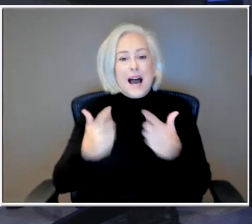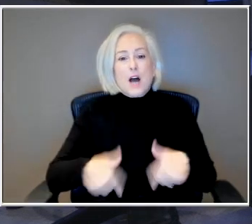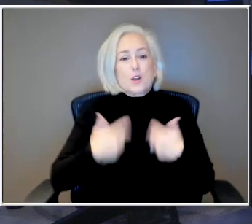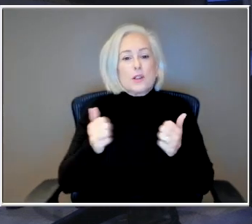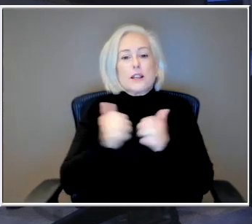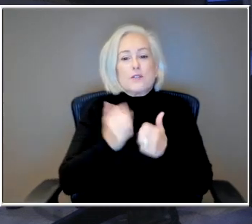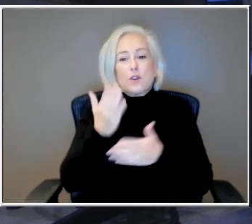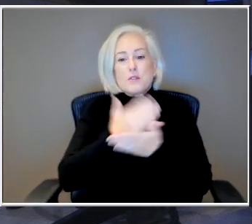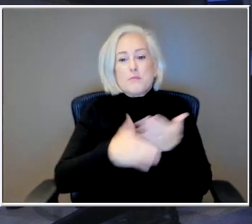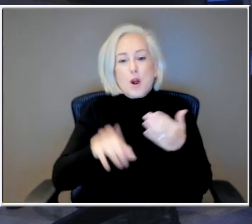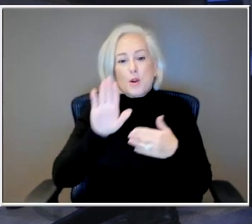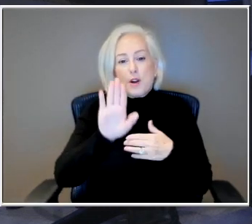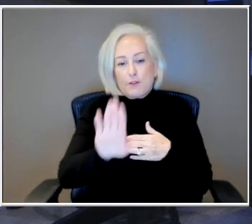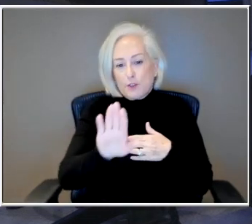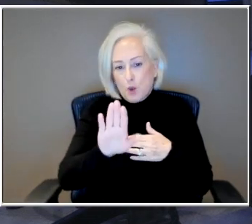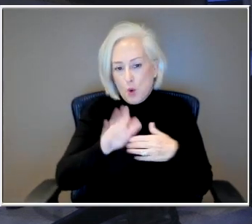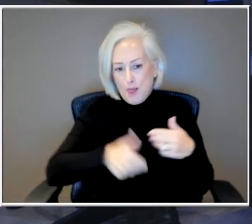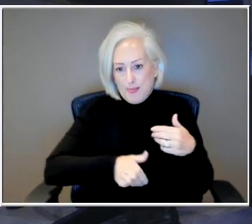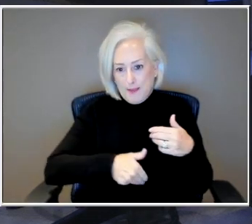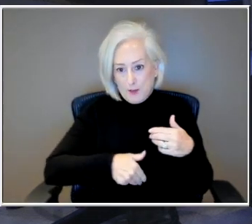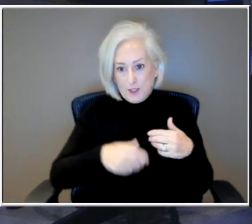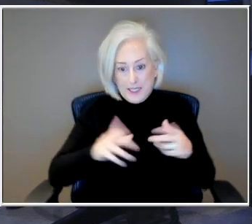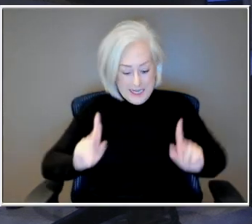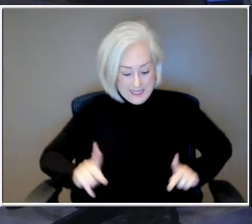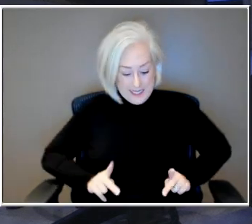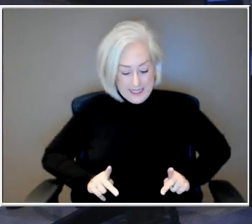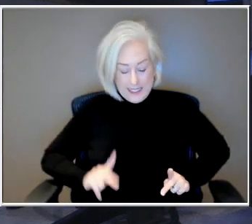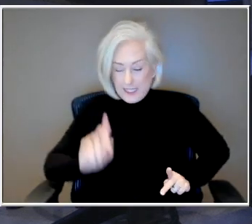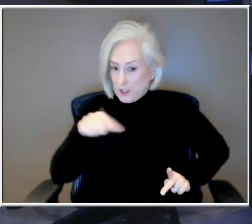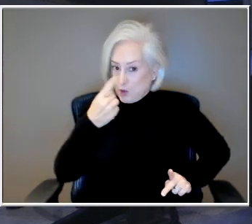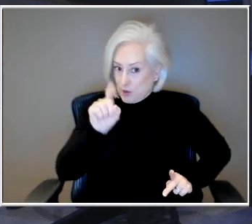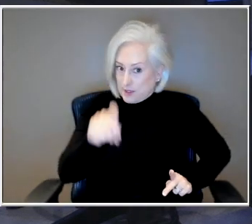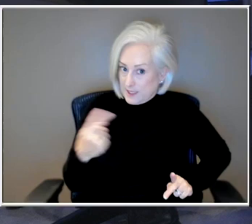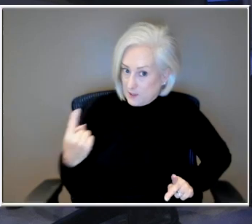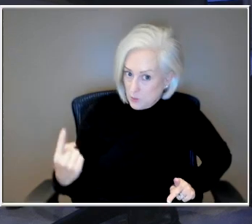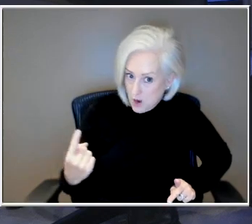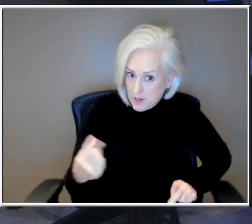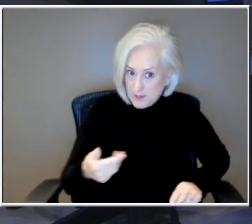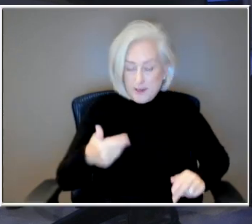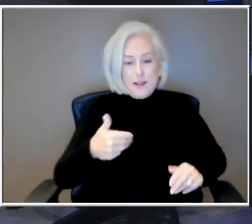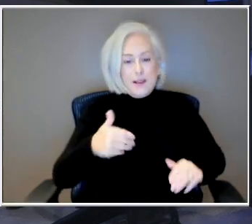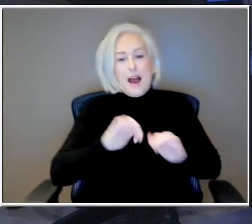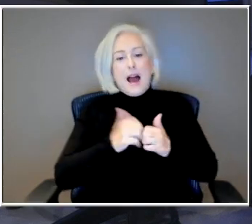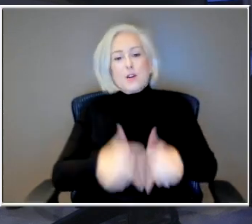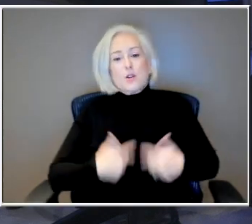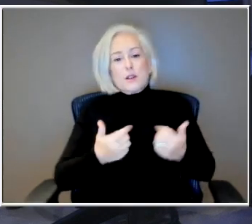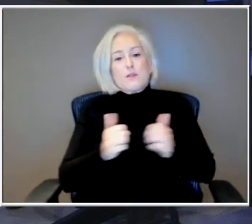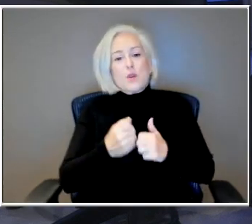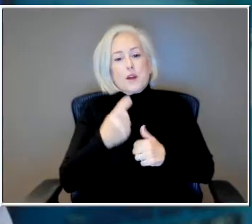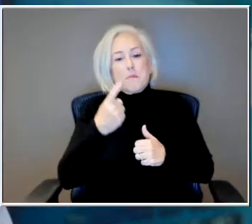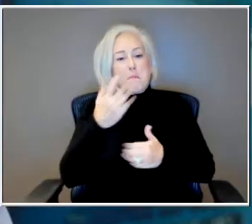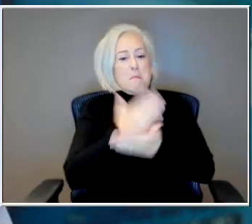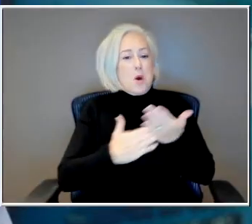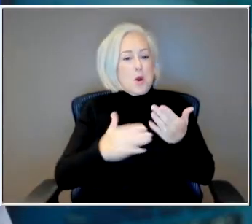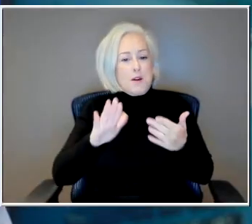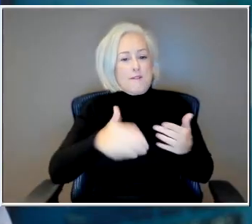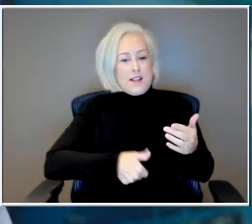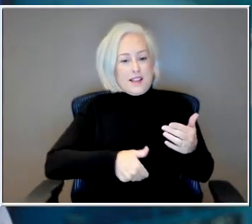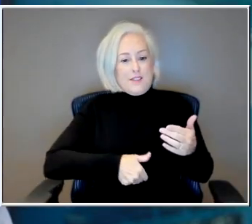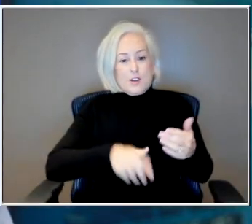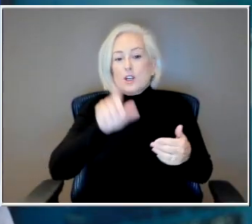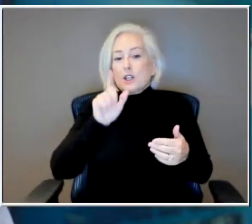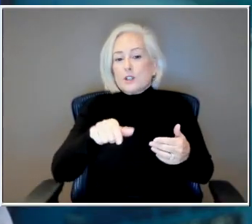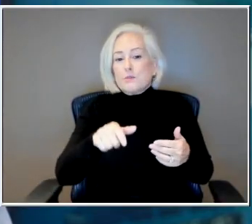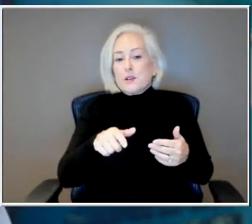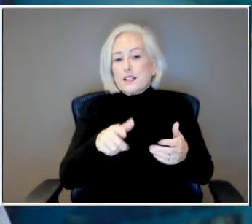2 kidneys. You don't. You only need 1. You only have 1 liver. So how do you live with just a portion of the liver? Yeah, so you have to leave enough liver for somebody to live on,